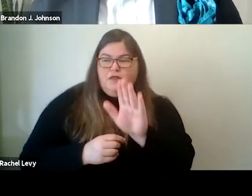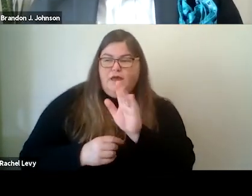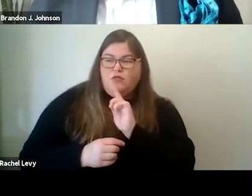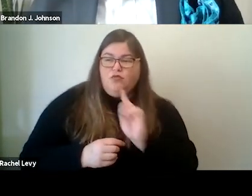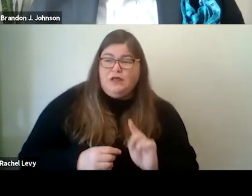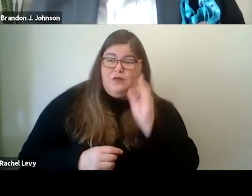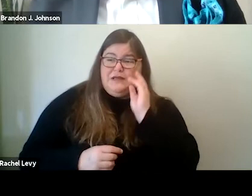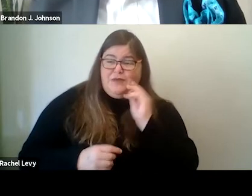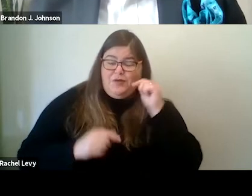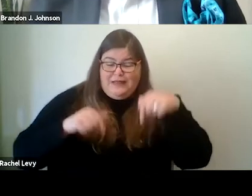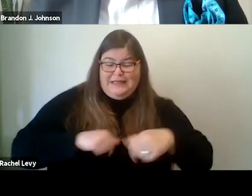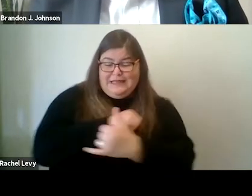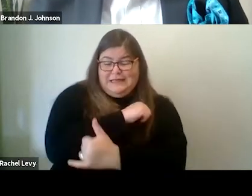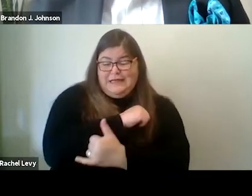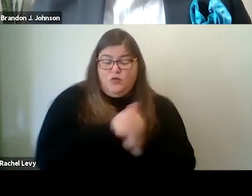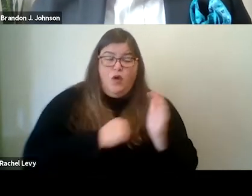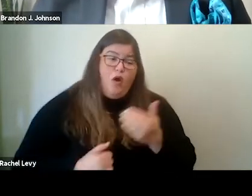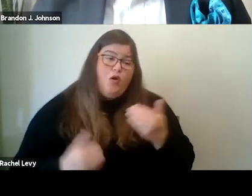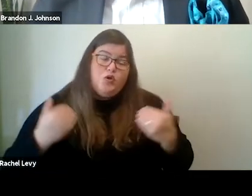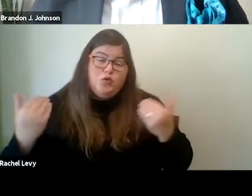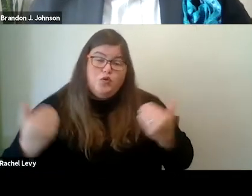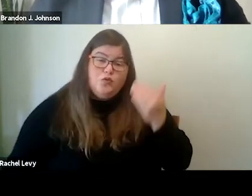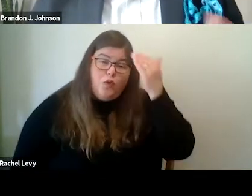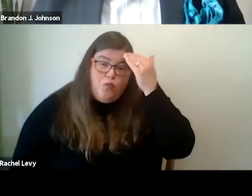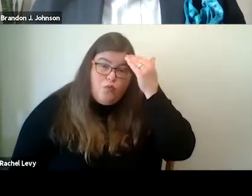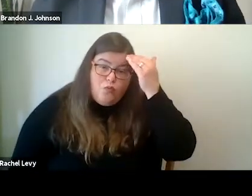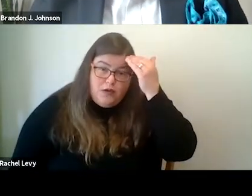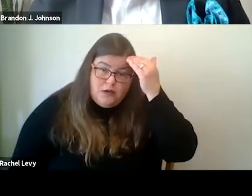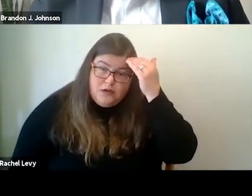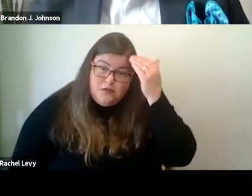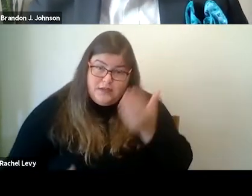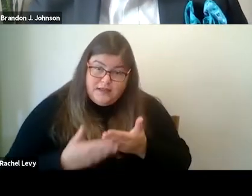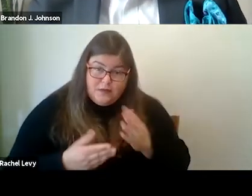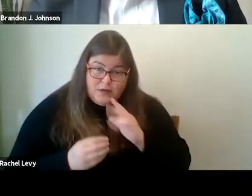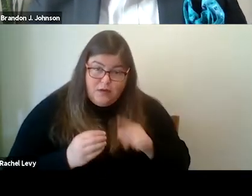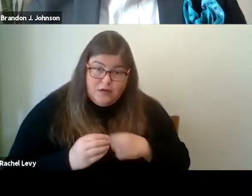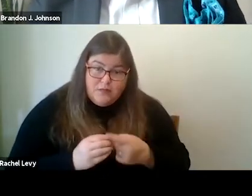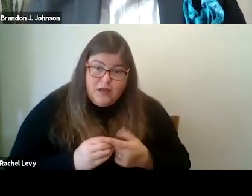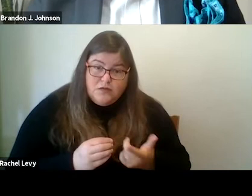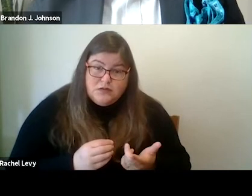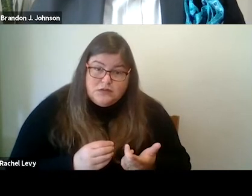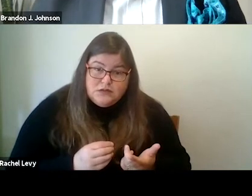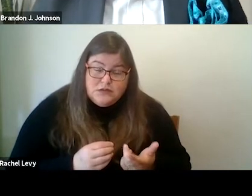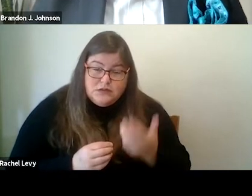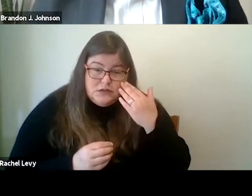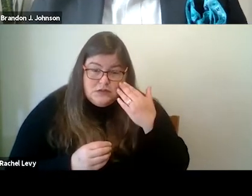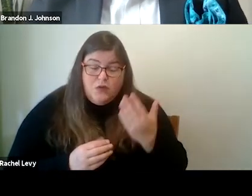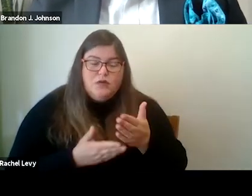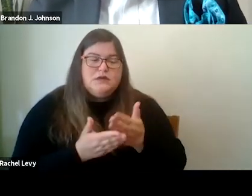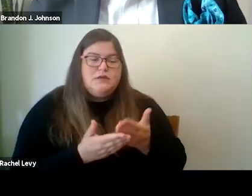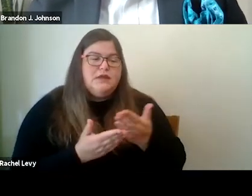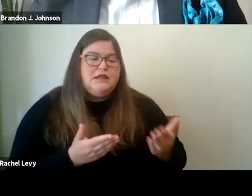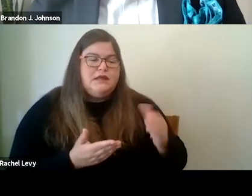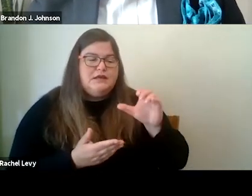country. Our youth are aware of the things that we've talked about across this phone conversation. Some of the